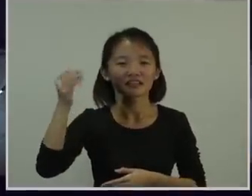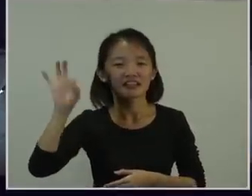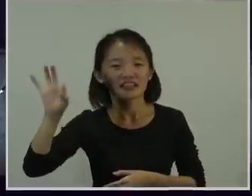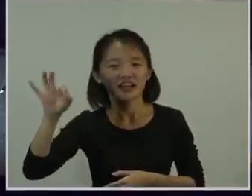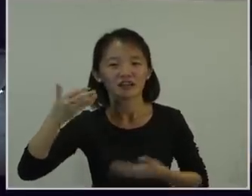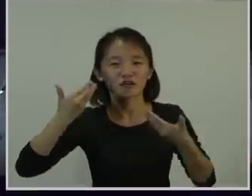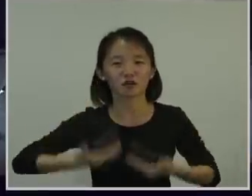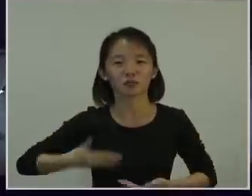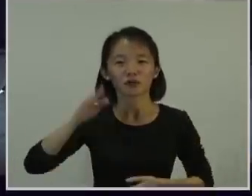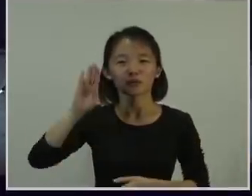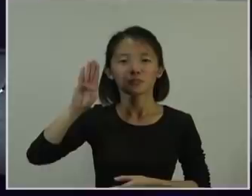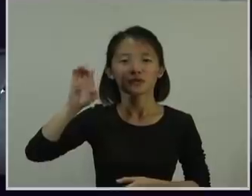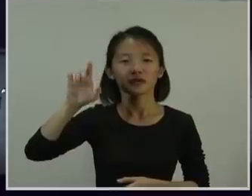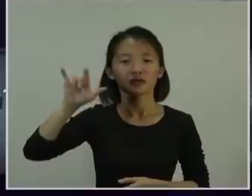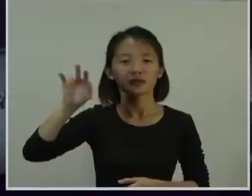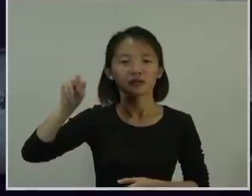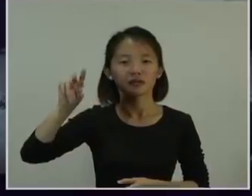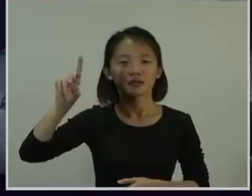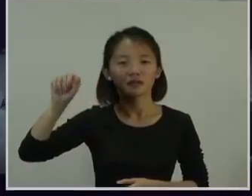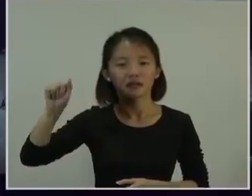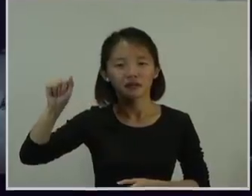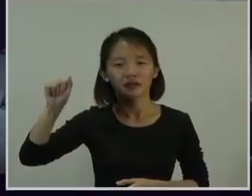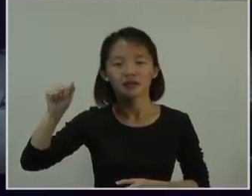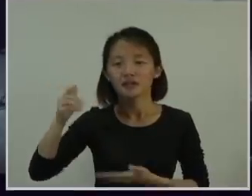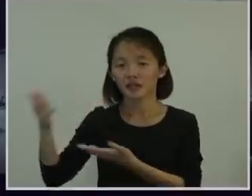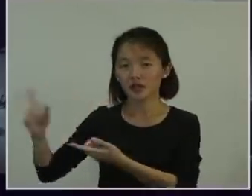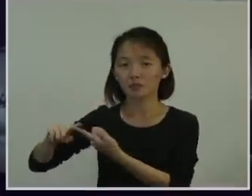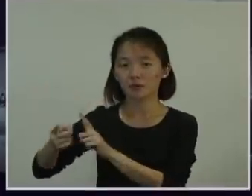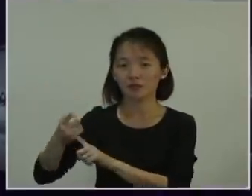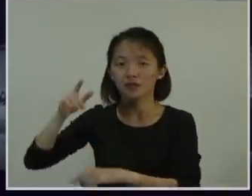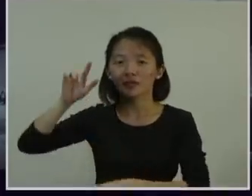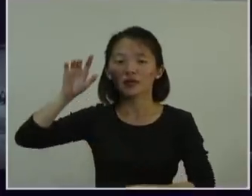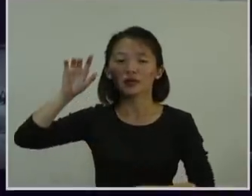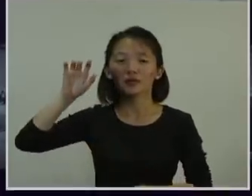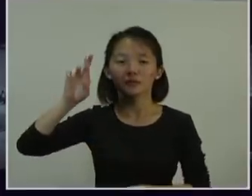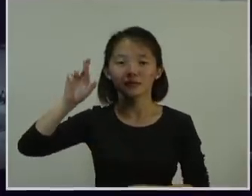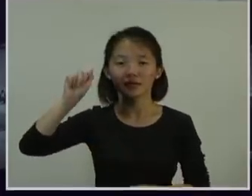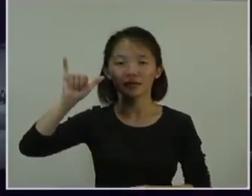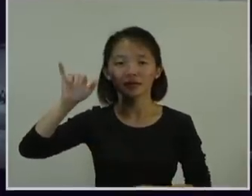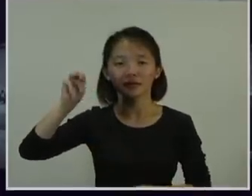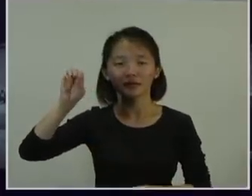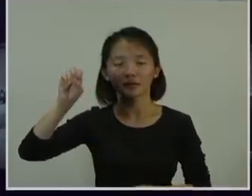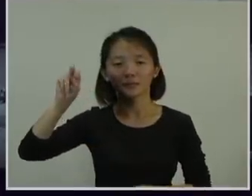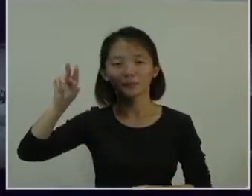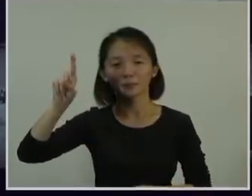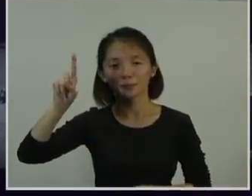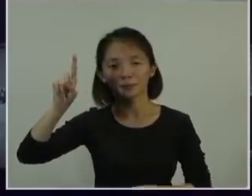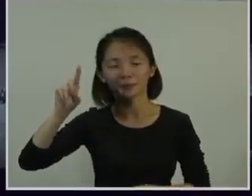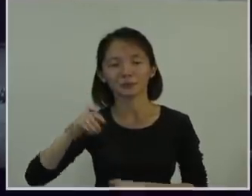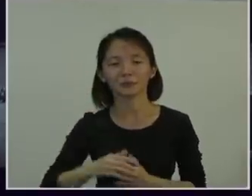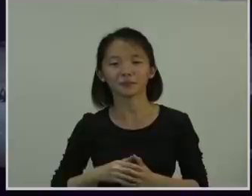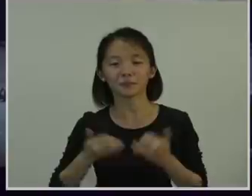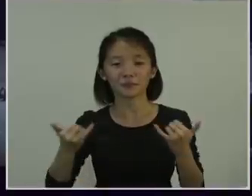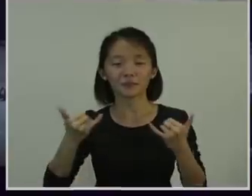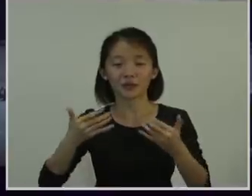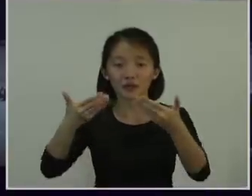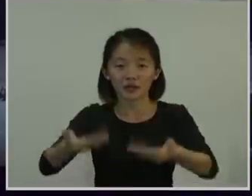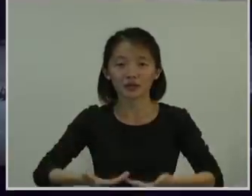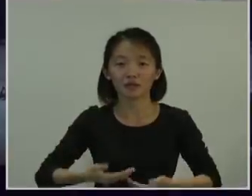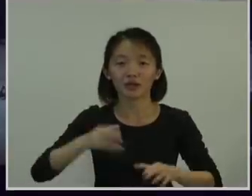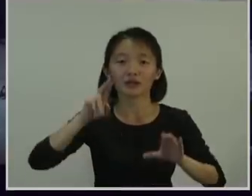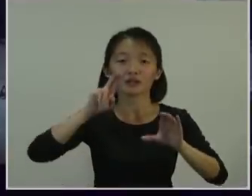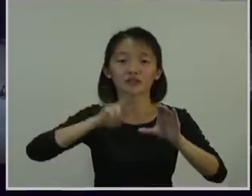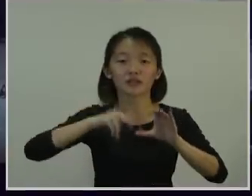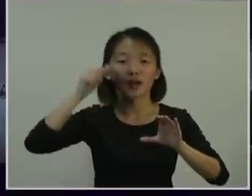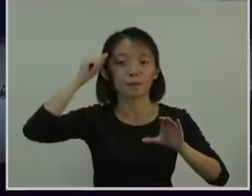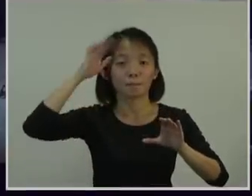Belinda, and this is my co-host, Raymond. Well, ladies and gentlemen, may we invite the chairman of the steering